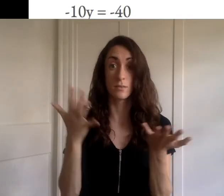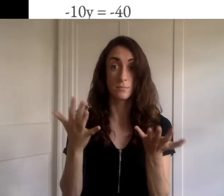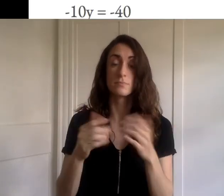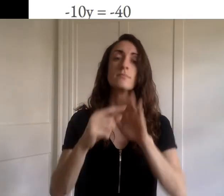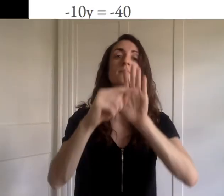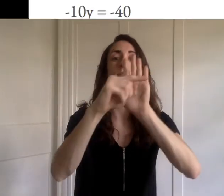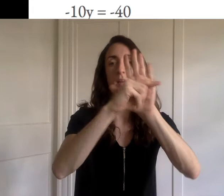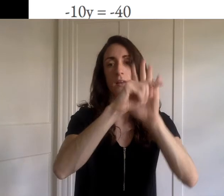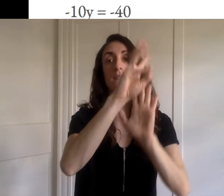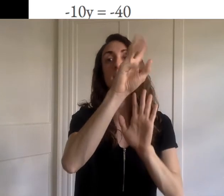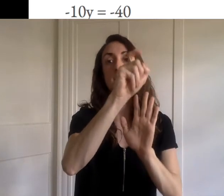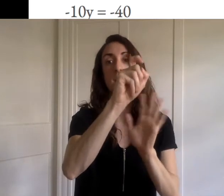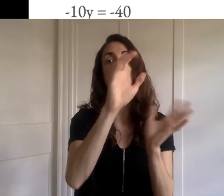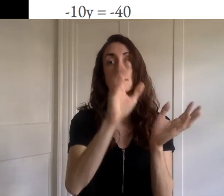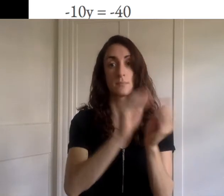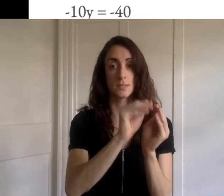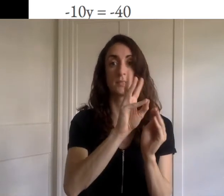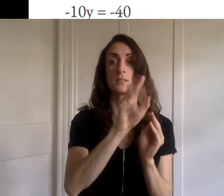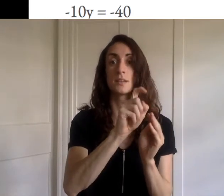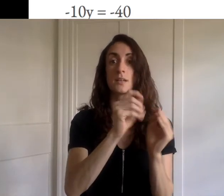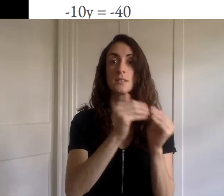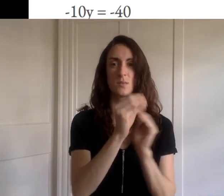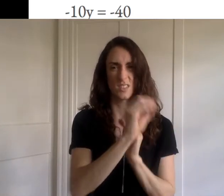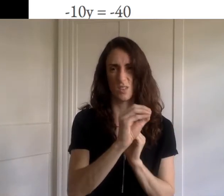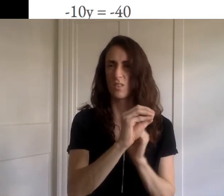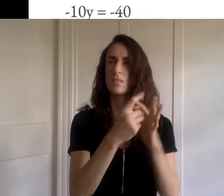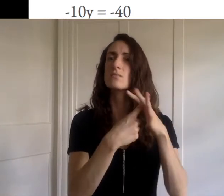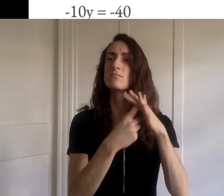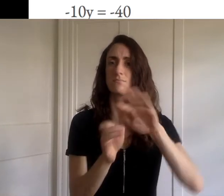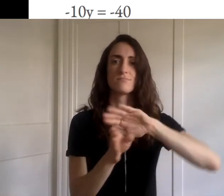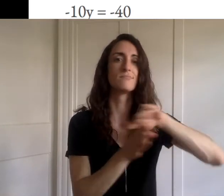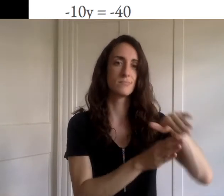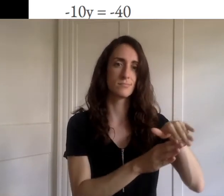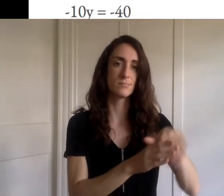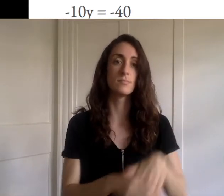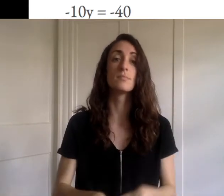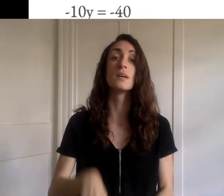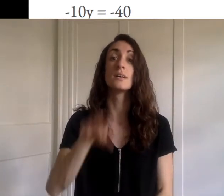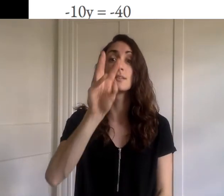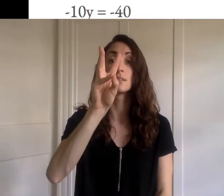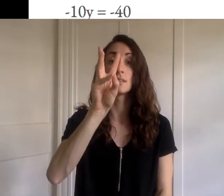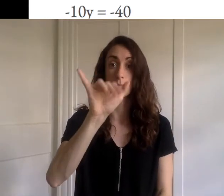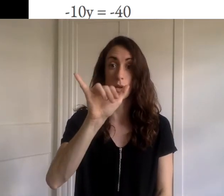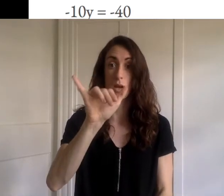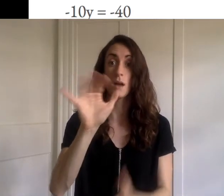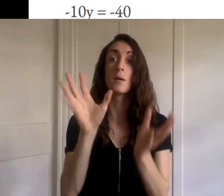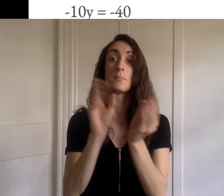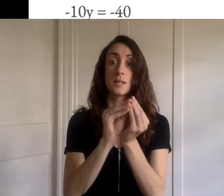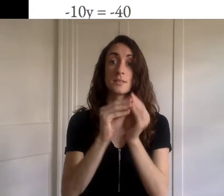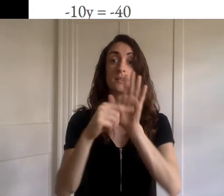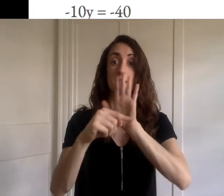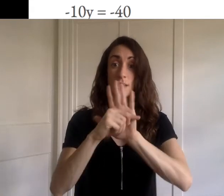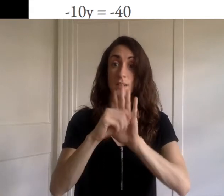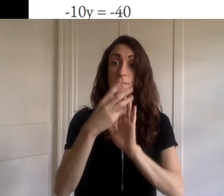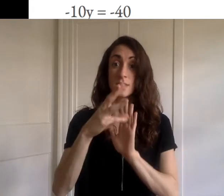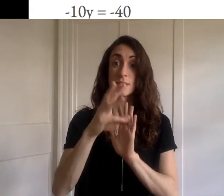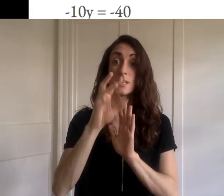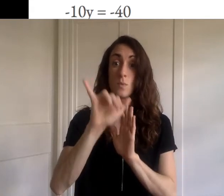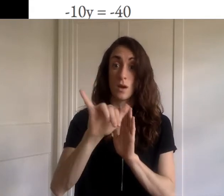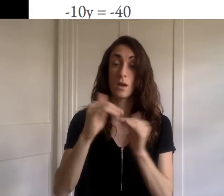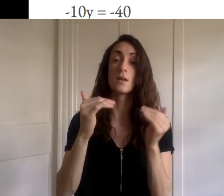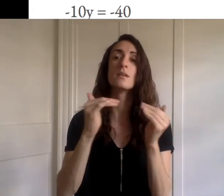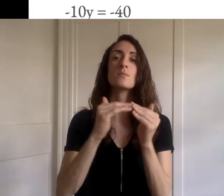So when we add those two equations, we'll get negative 6x plus 6x equals 0, so that disappears. 6y plus